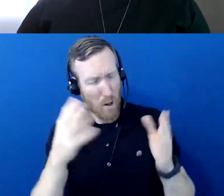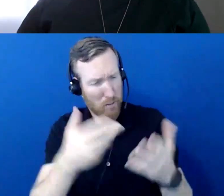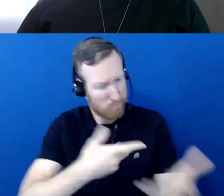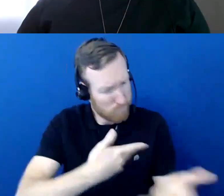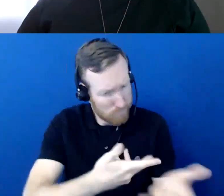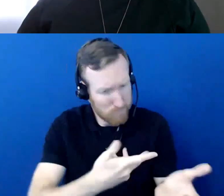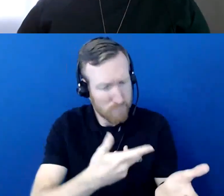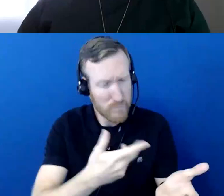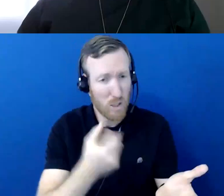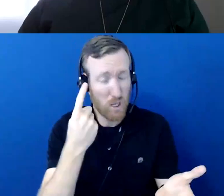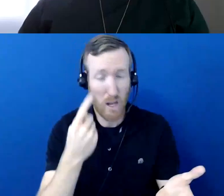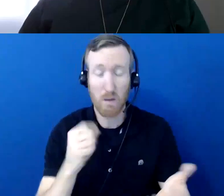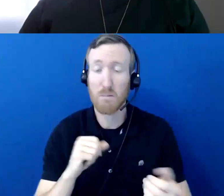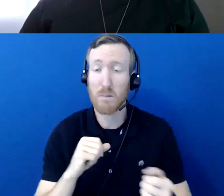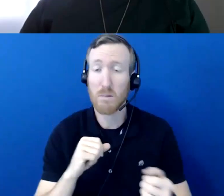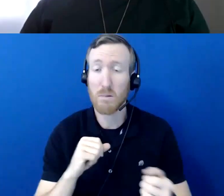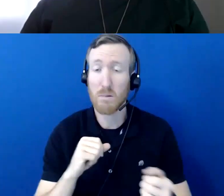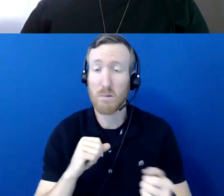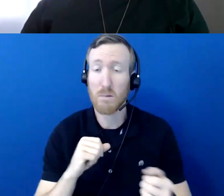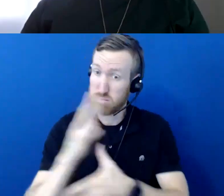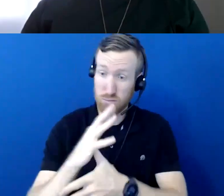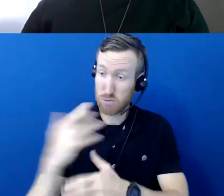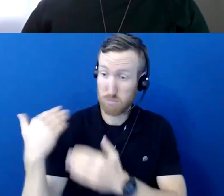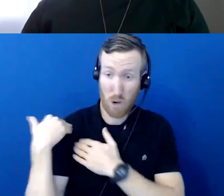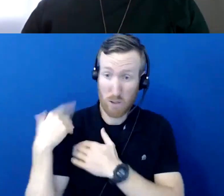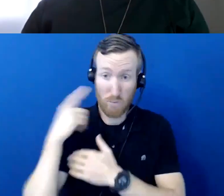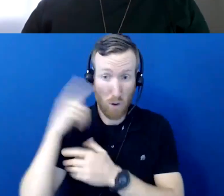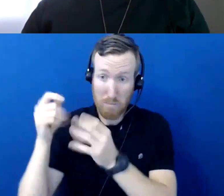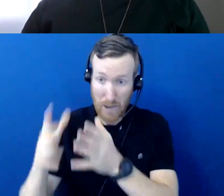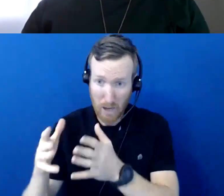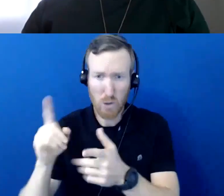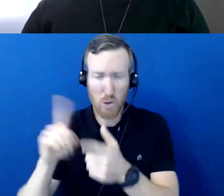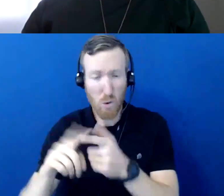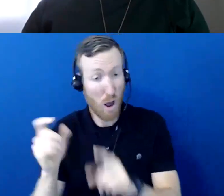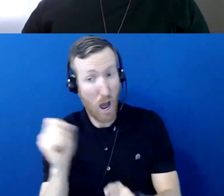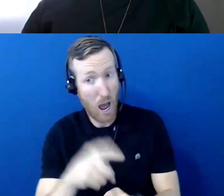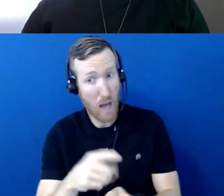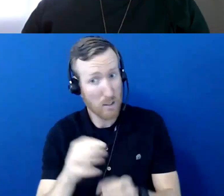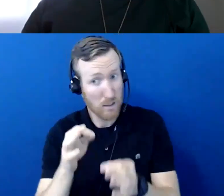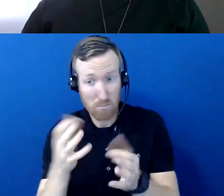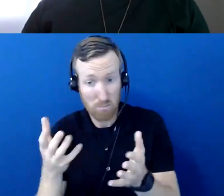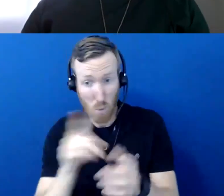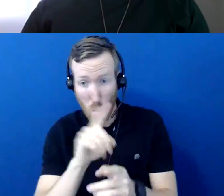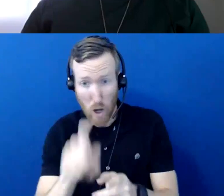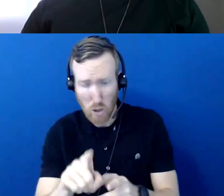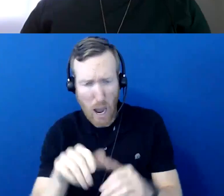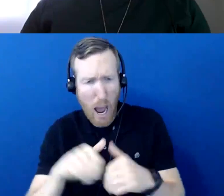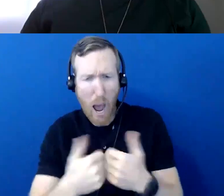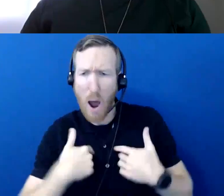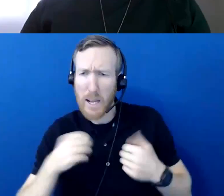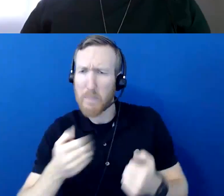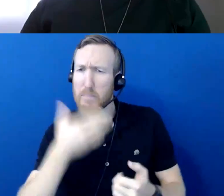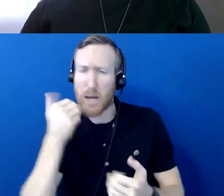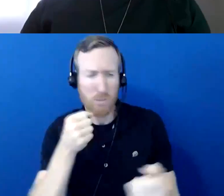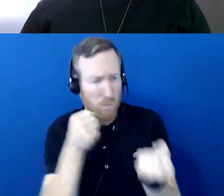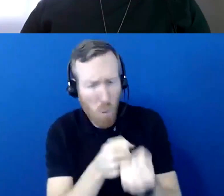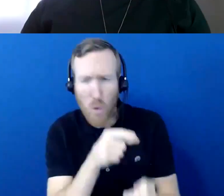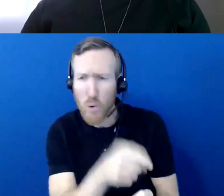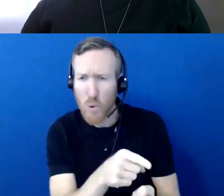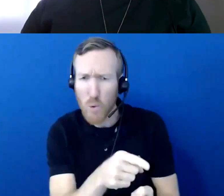main responsibility of a manager is to ask the very simple question. how can I best support you as